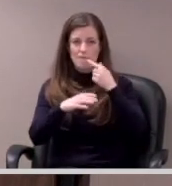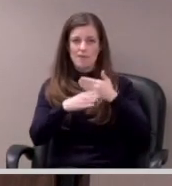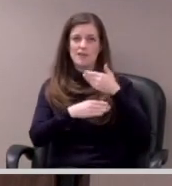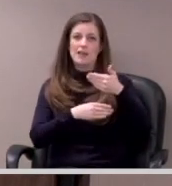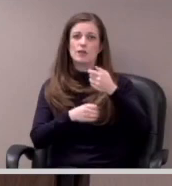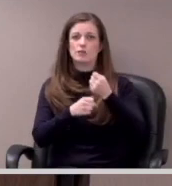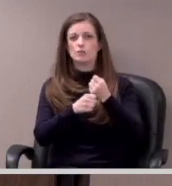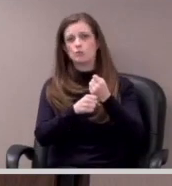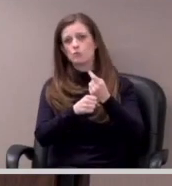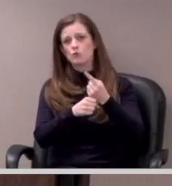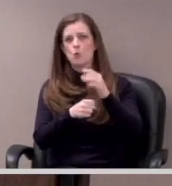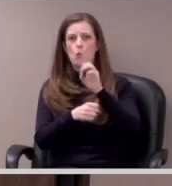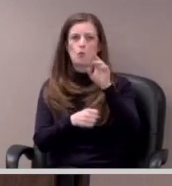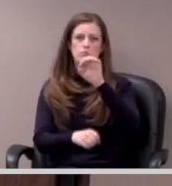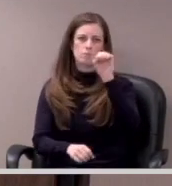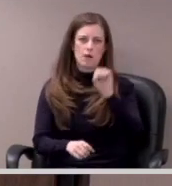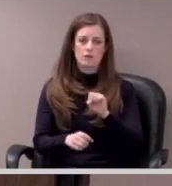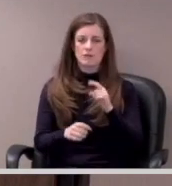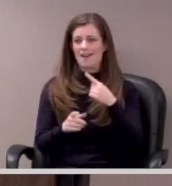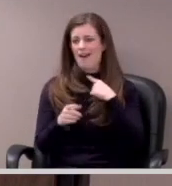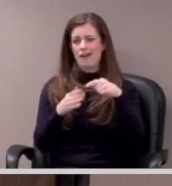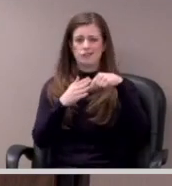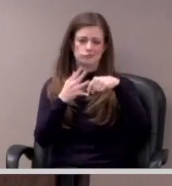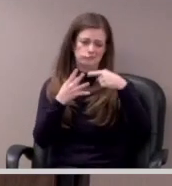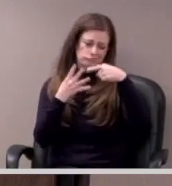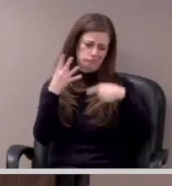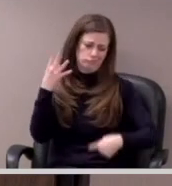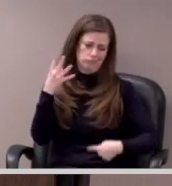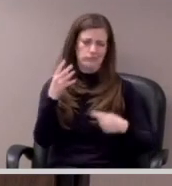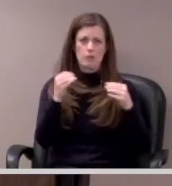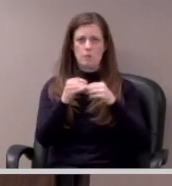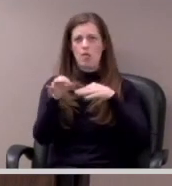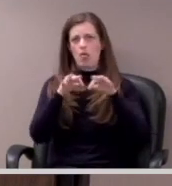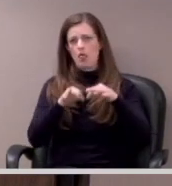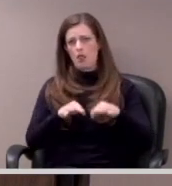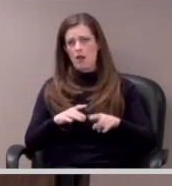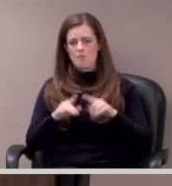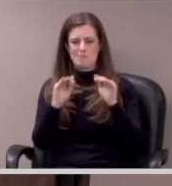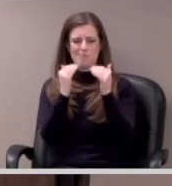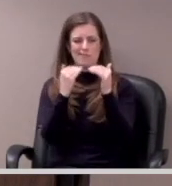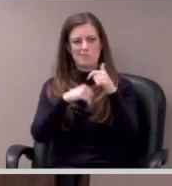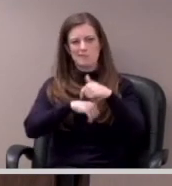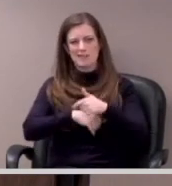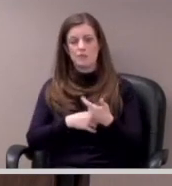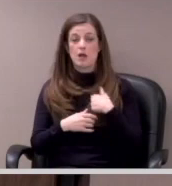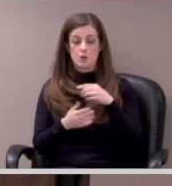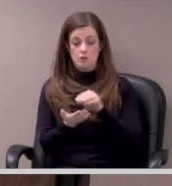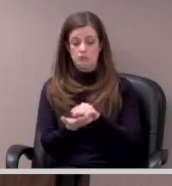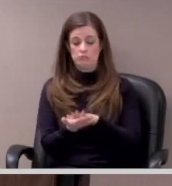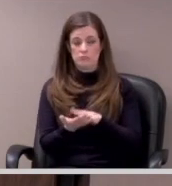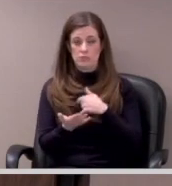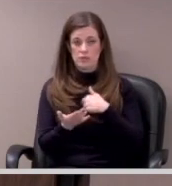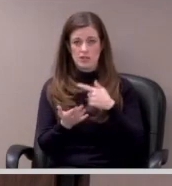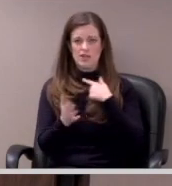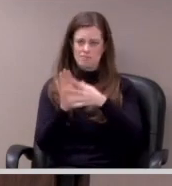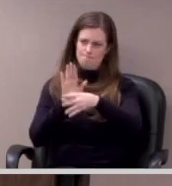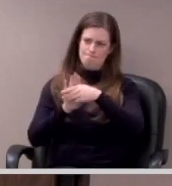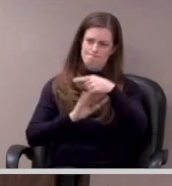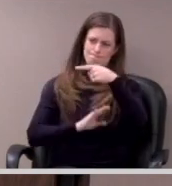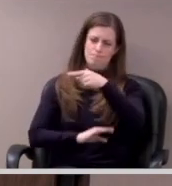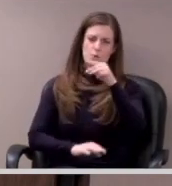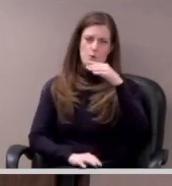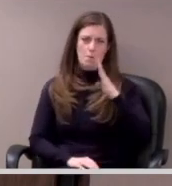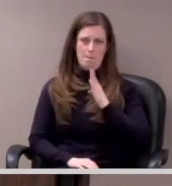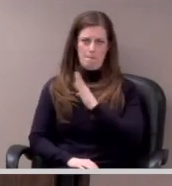I could go on, honestly, but I'm limited on time. I did want to note, I echo Board Member Brady's